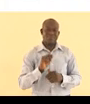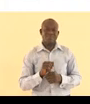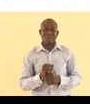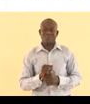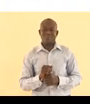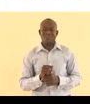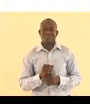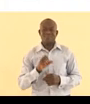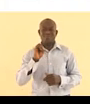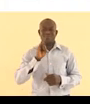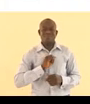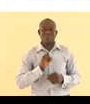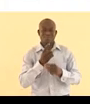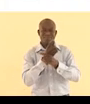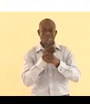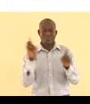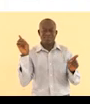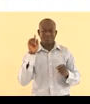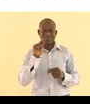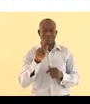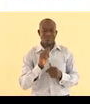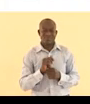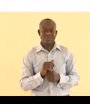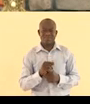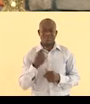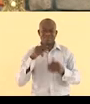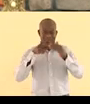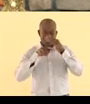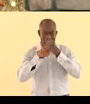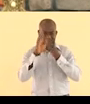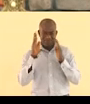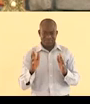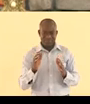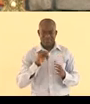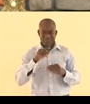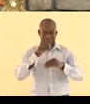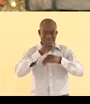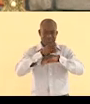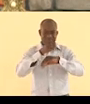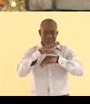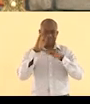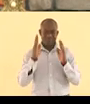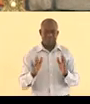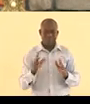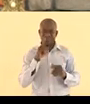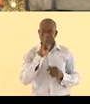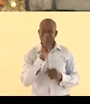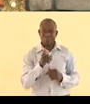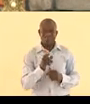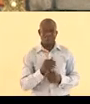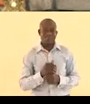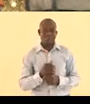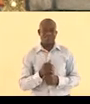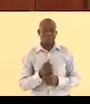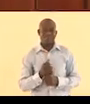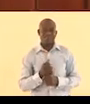you. Jeremiah chapter 1, verse 19. The prophet is a messenger of truth.